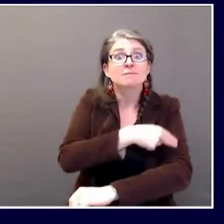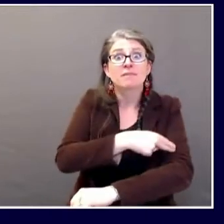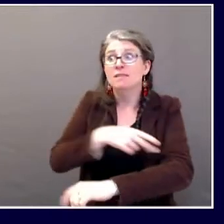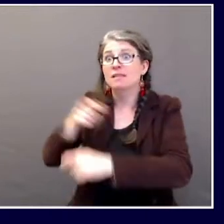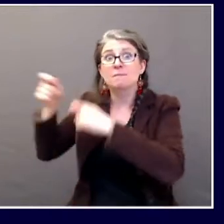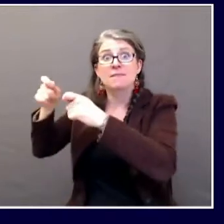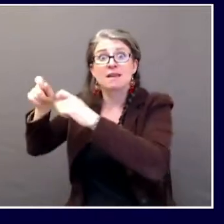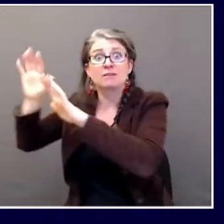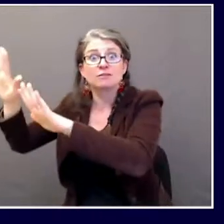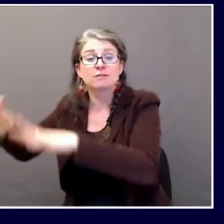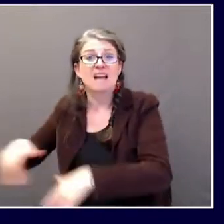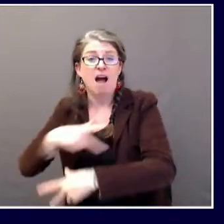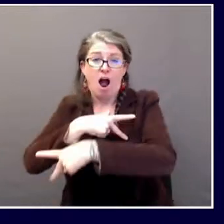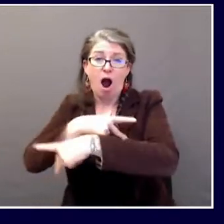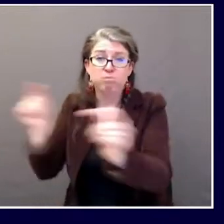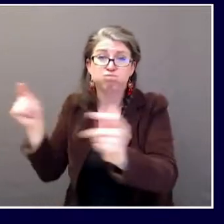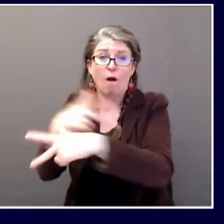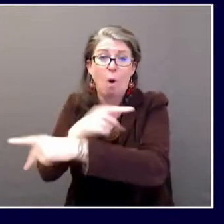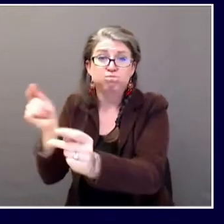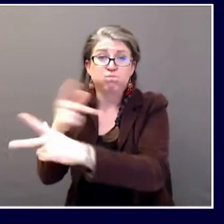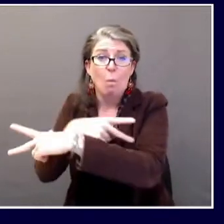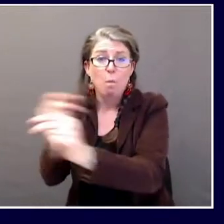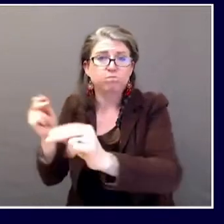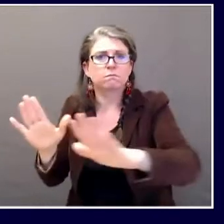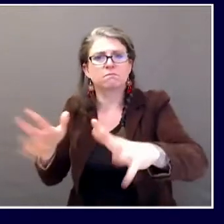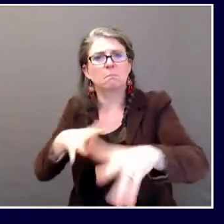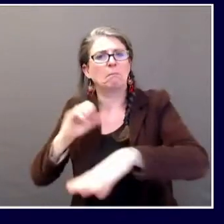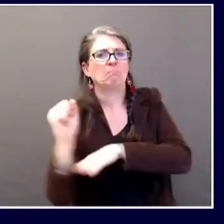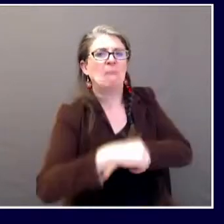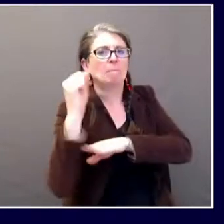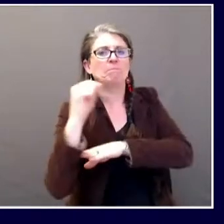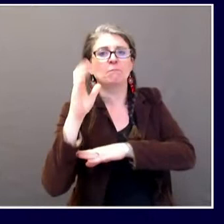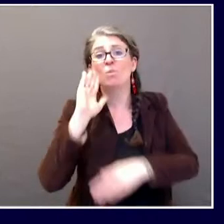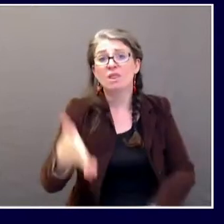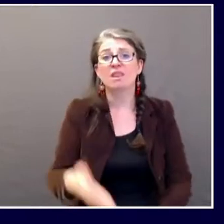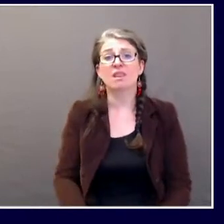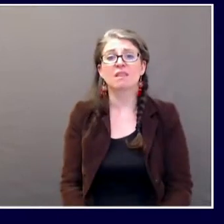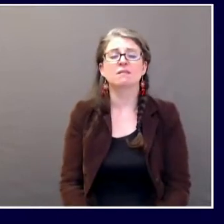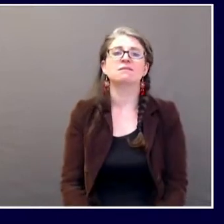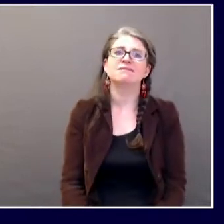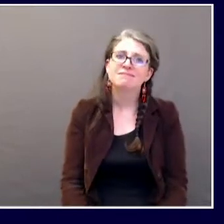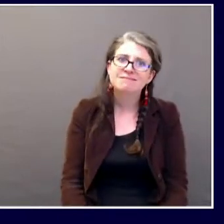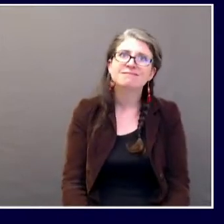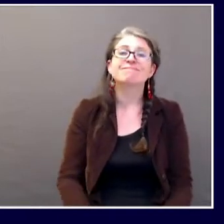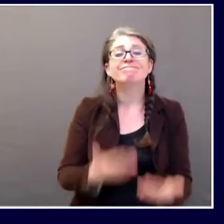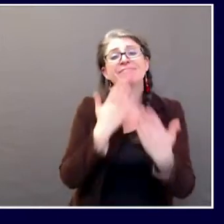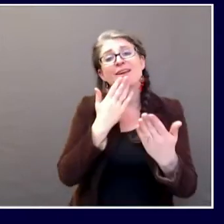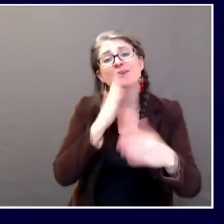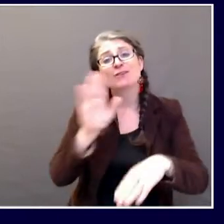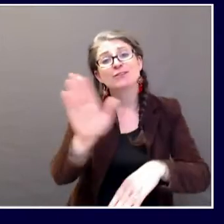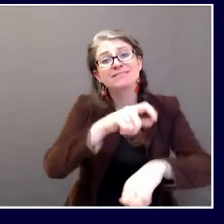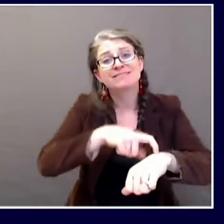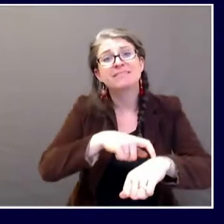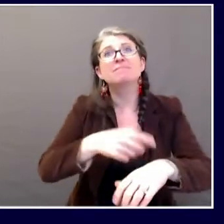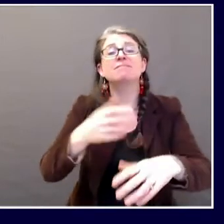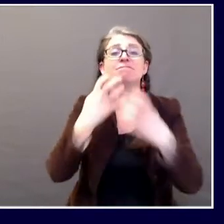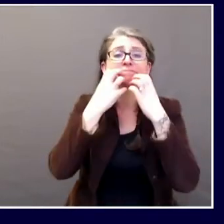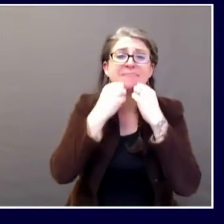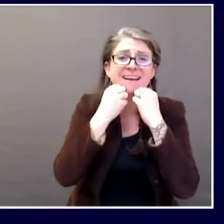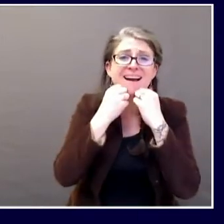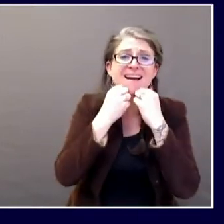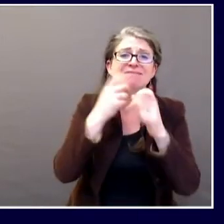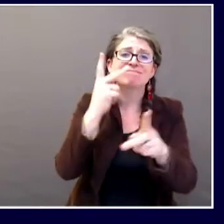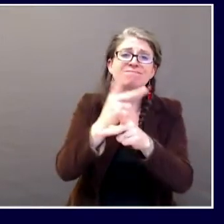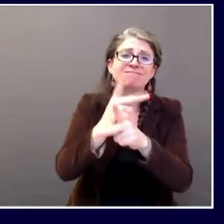on top of that. So with that, I thank everyone for your time this afternoon. As always, please be kind, take care of one